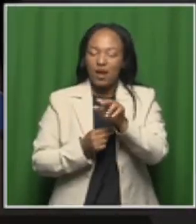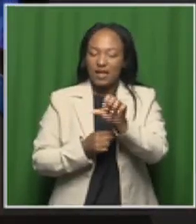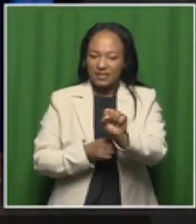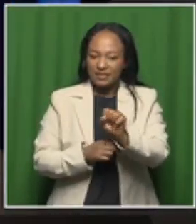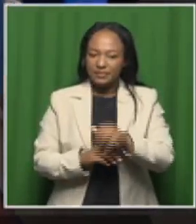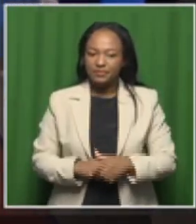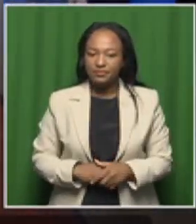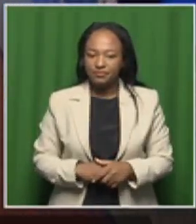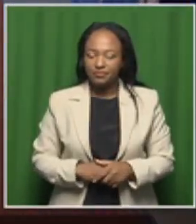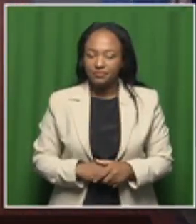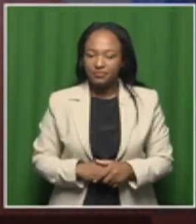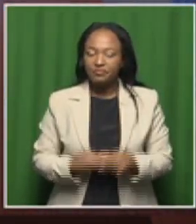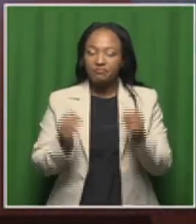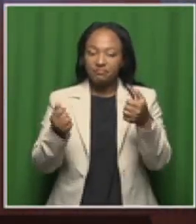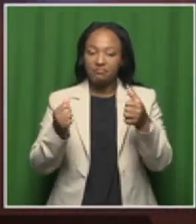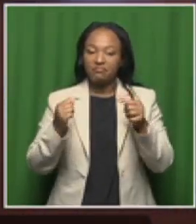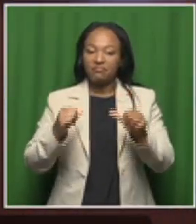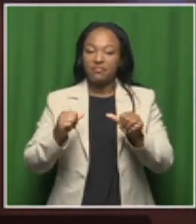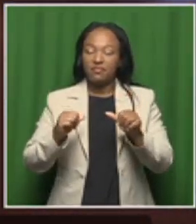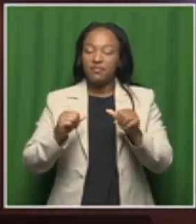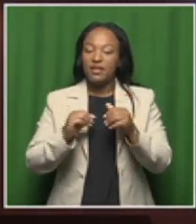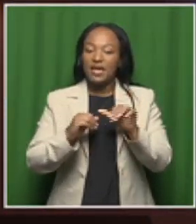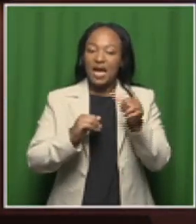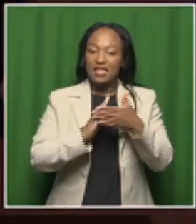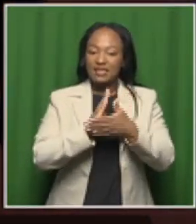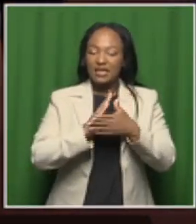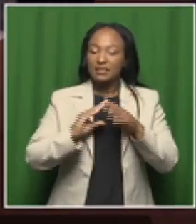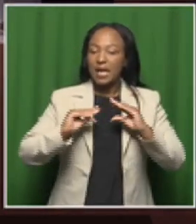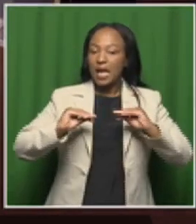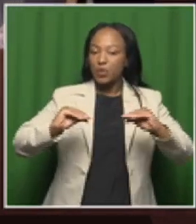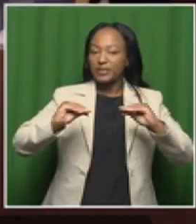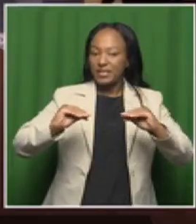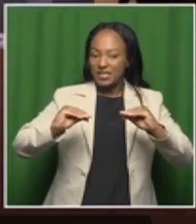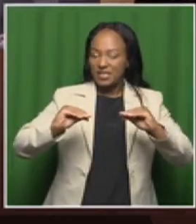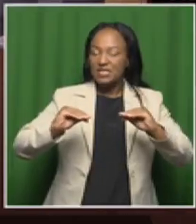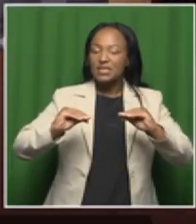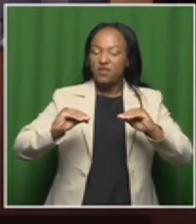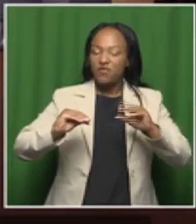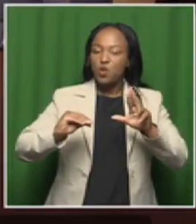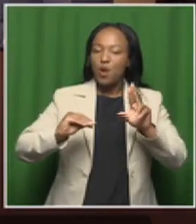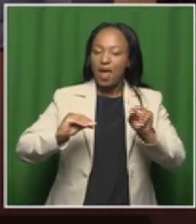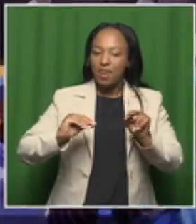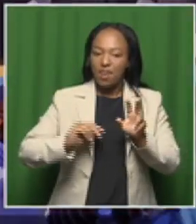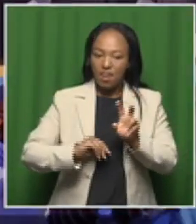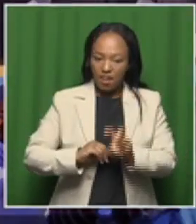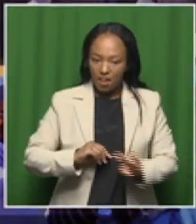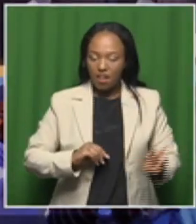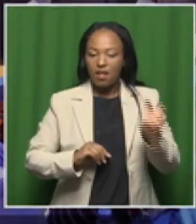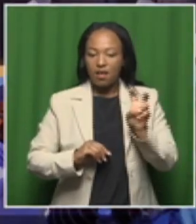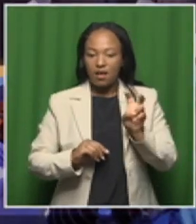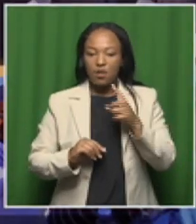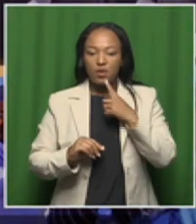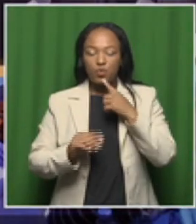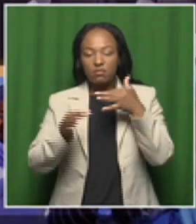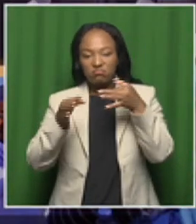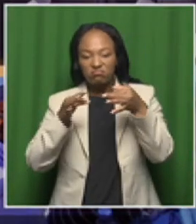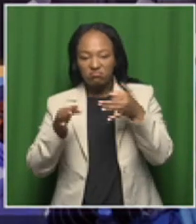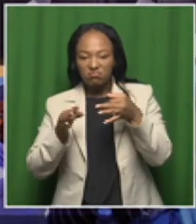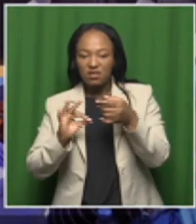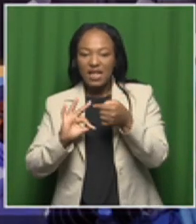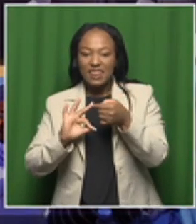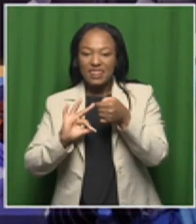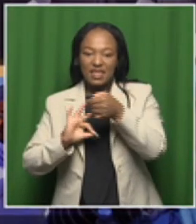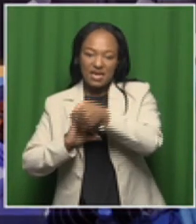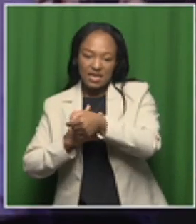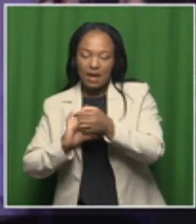And then the educational aspect of touring the UN. We tell the visitors that we'll talk about 3 main pillars. I like to say